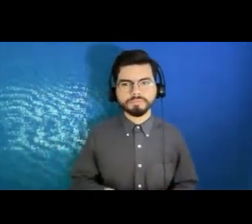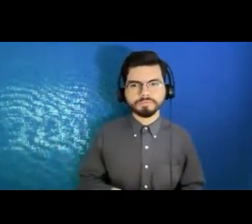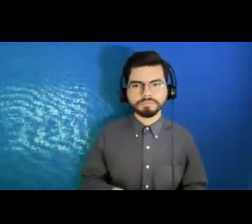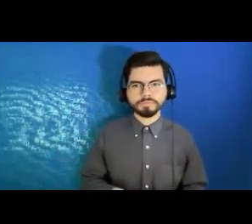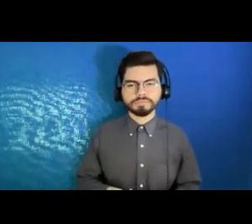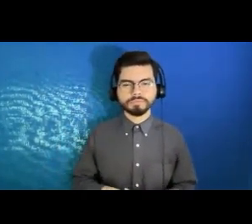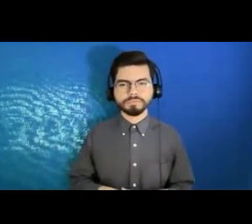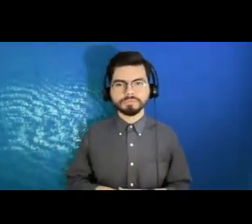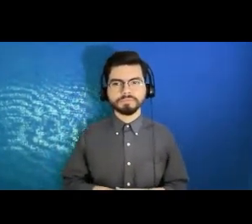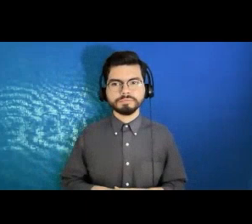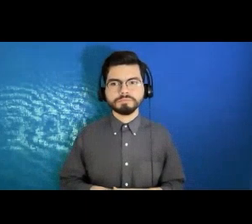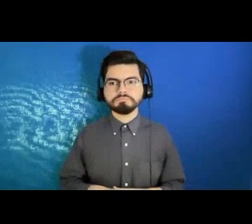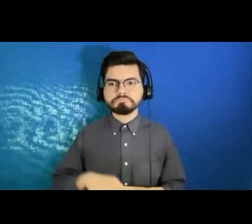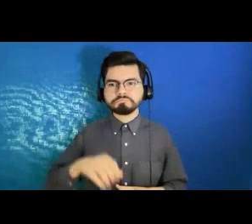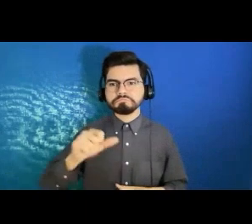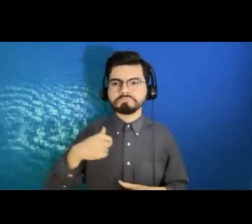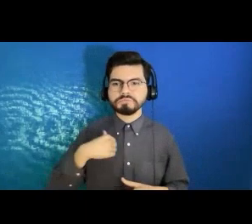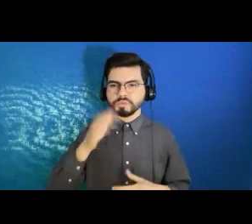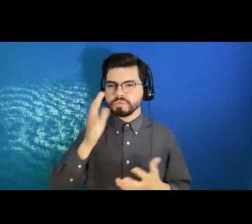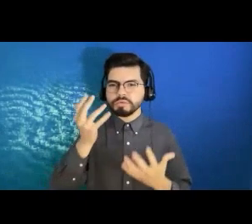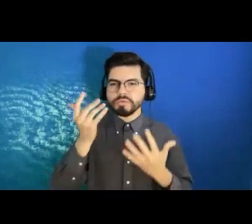Yeah, I'll stick around.